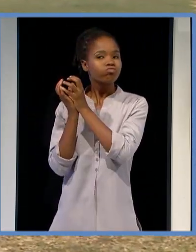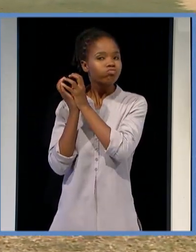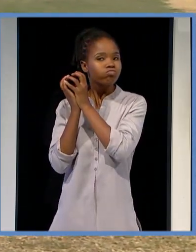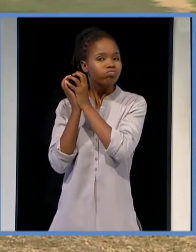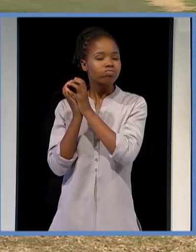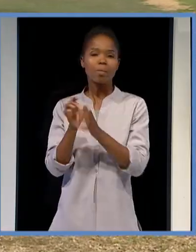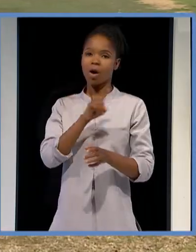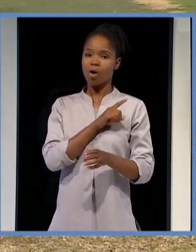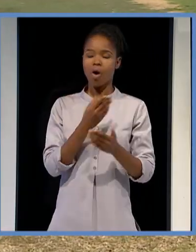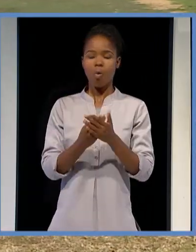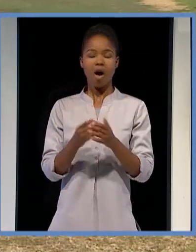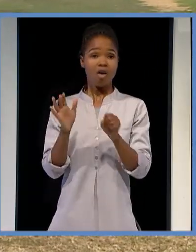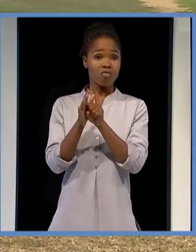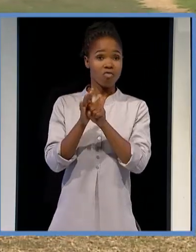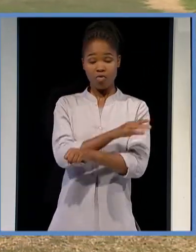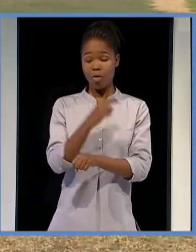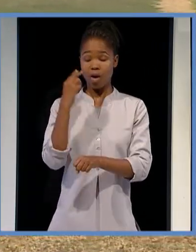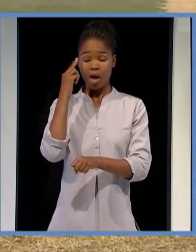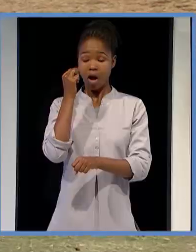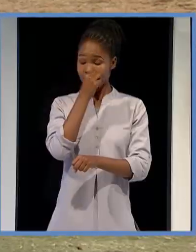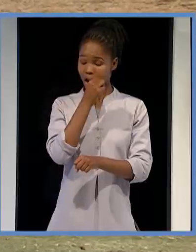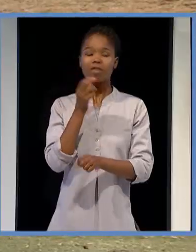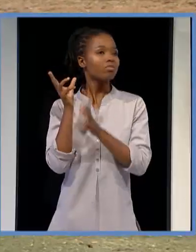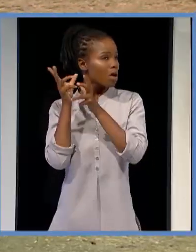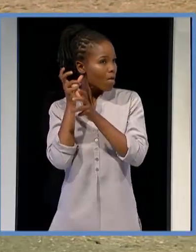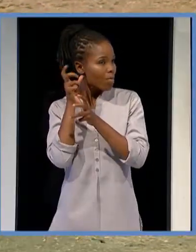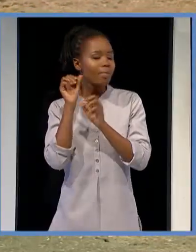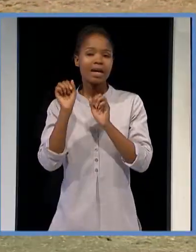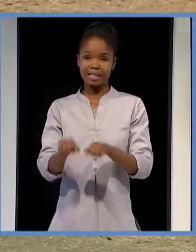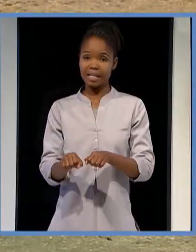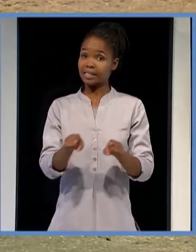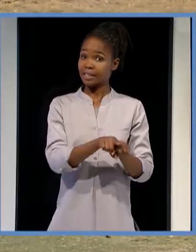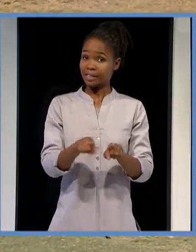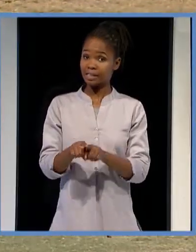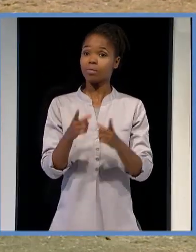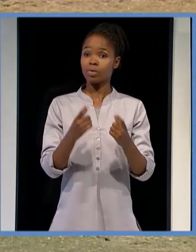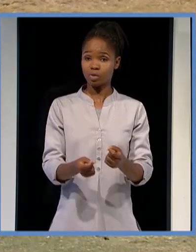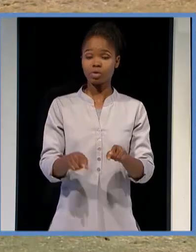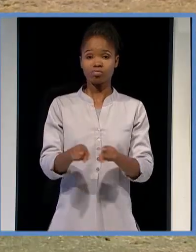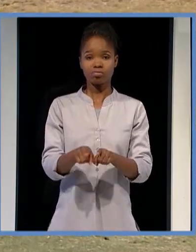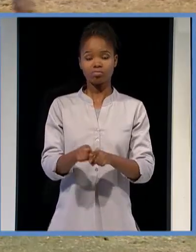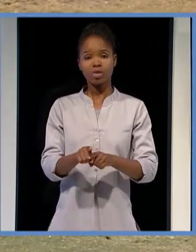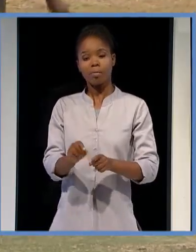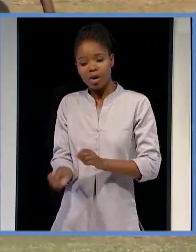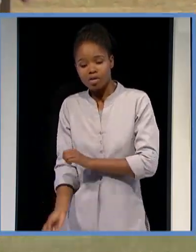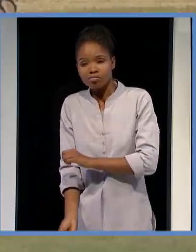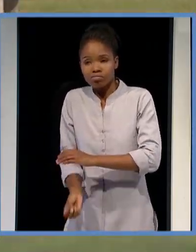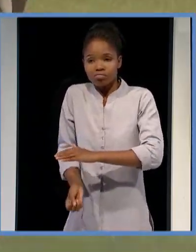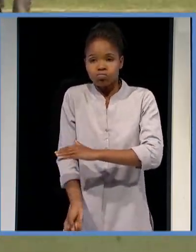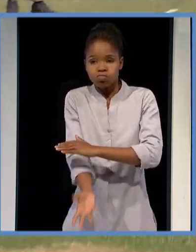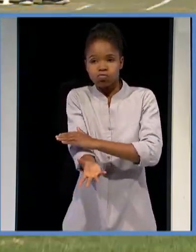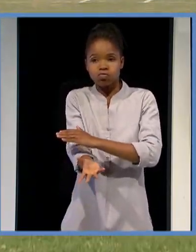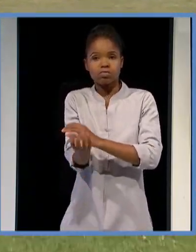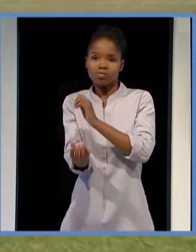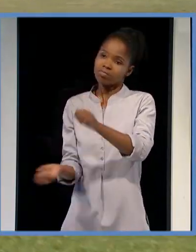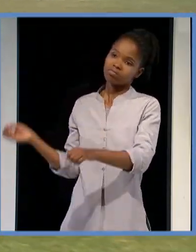the guys who are completely blind to hear it. Yeah. The main one is the one that we also swing the ball unarmed, not because